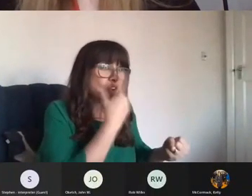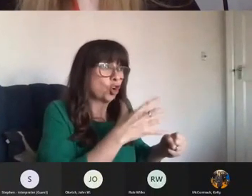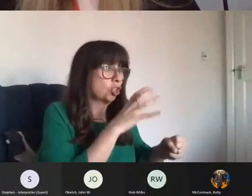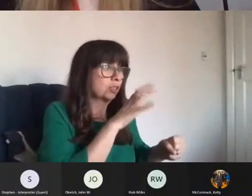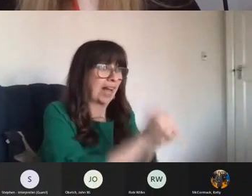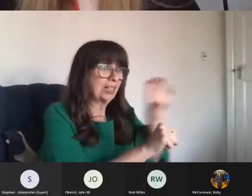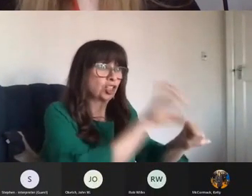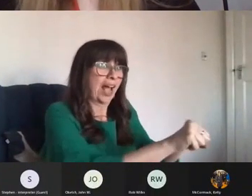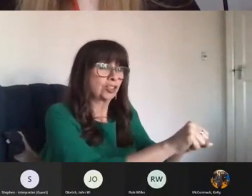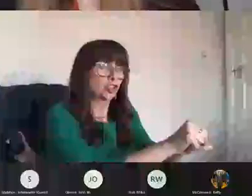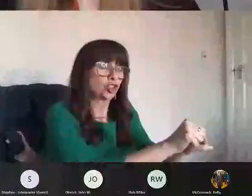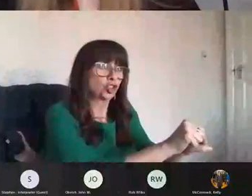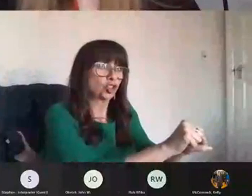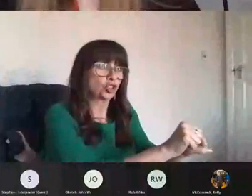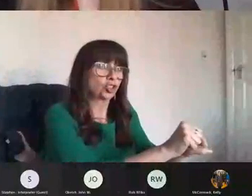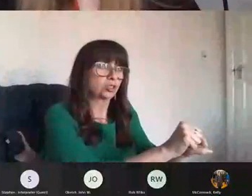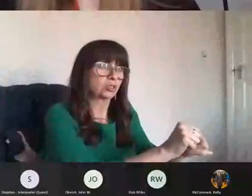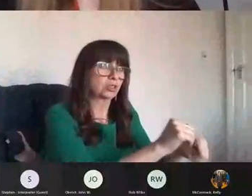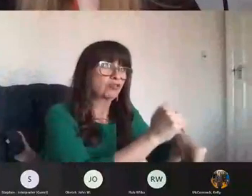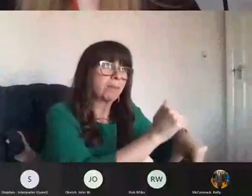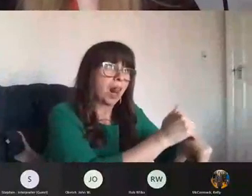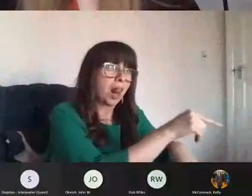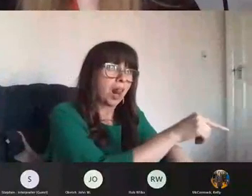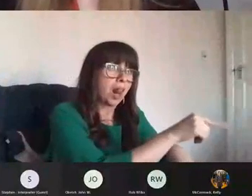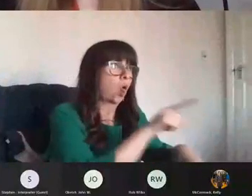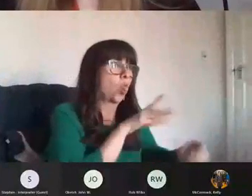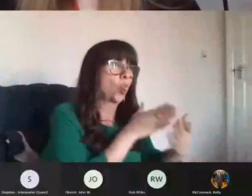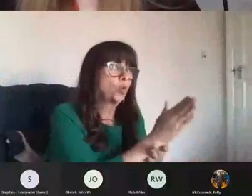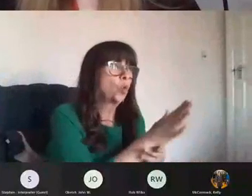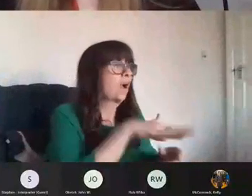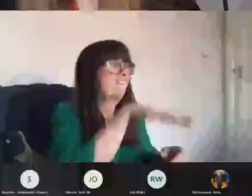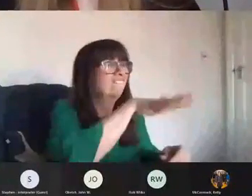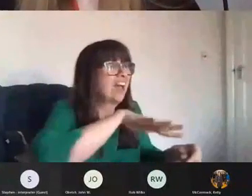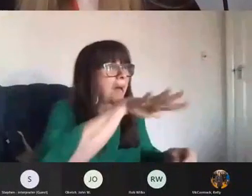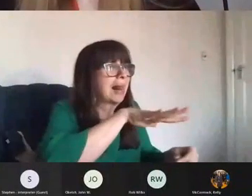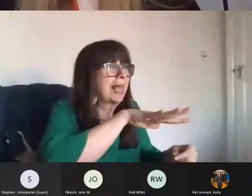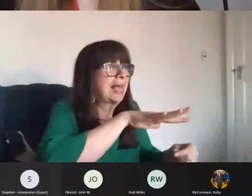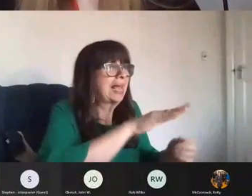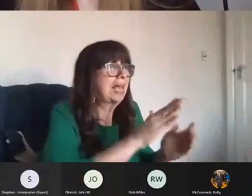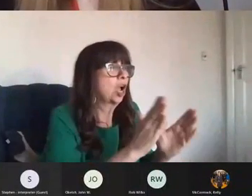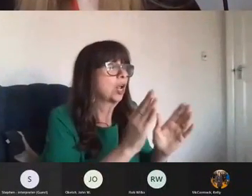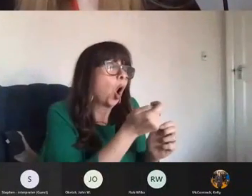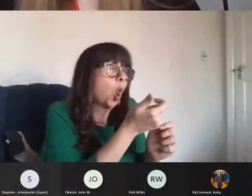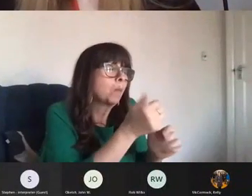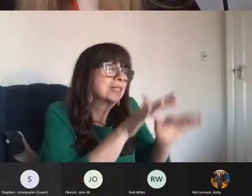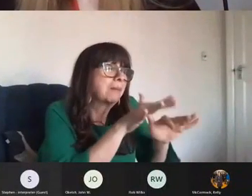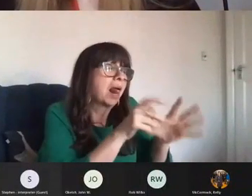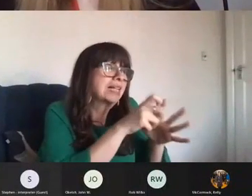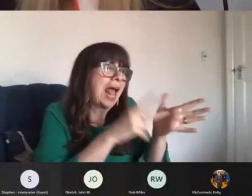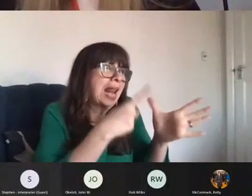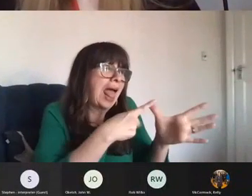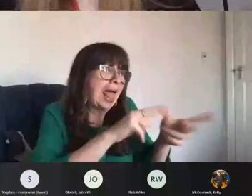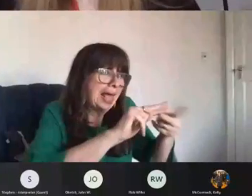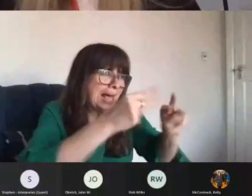on linkage to their families, right? Exactly. So I'm